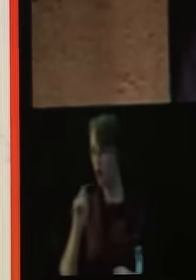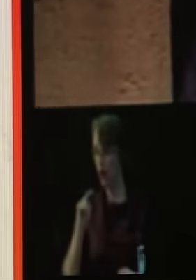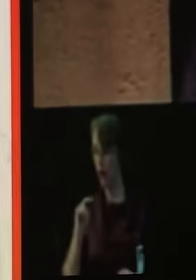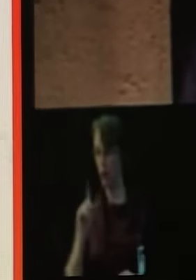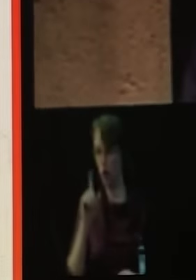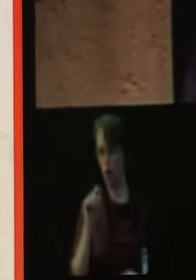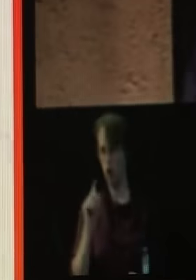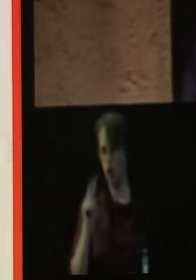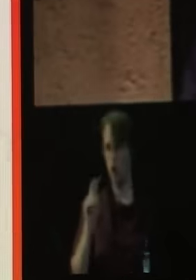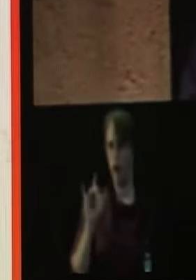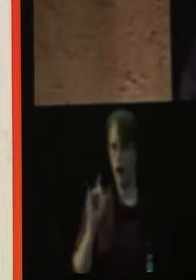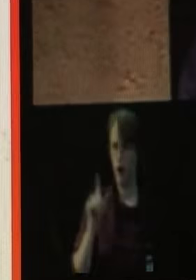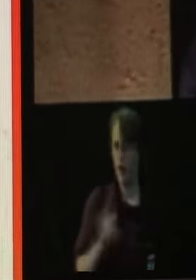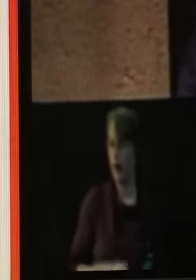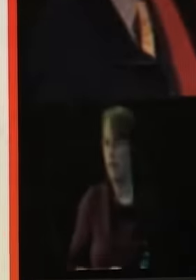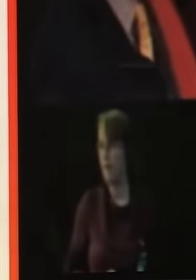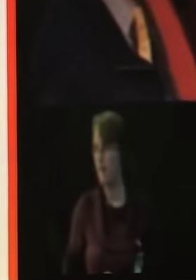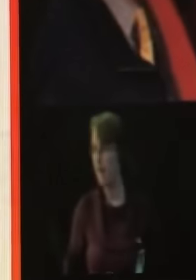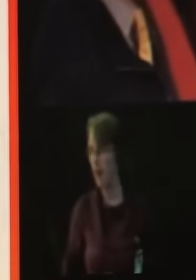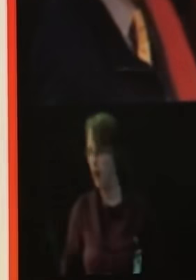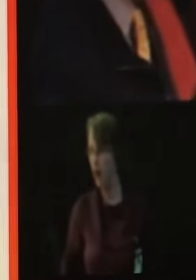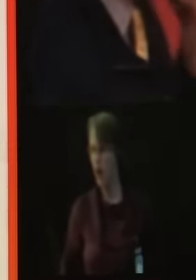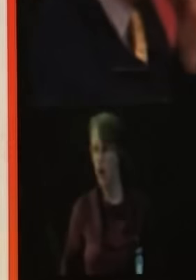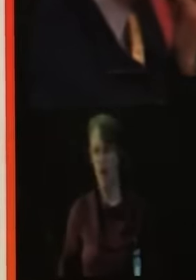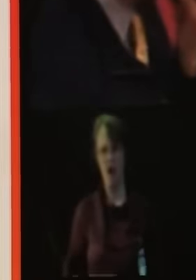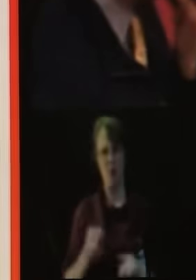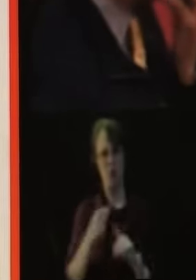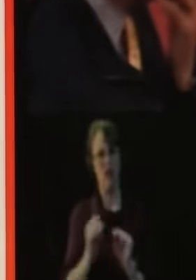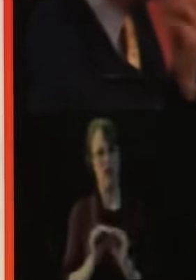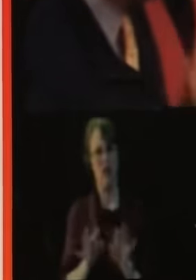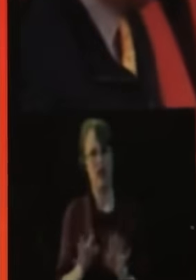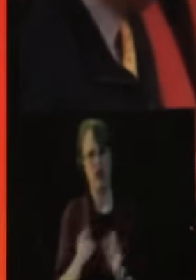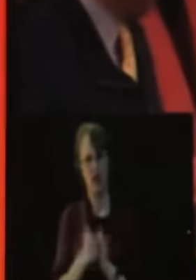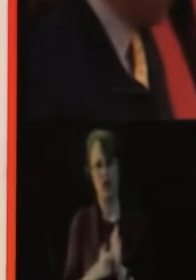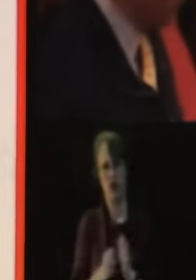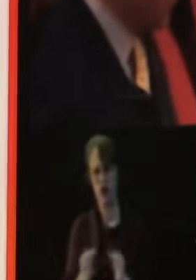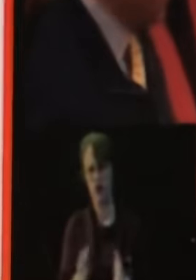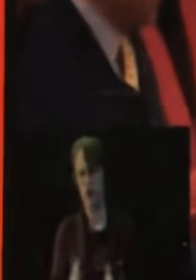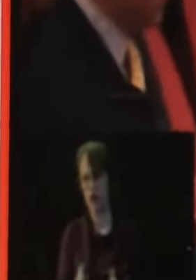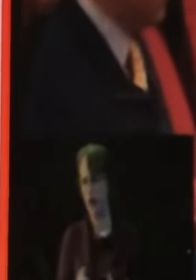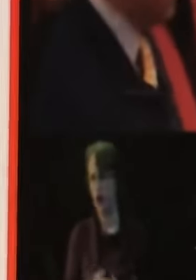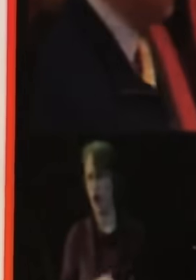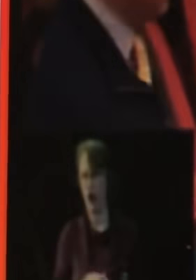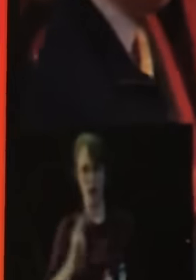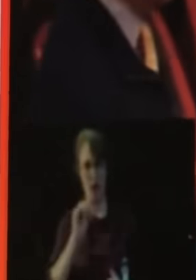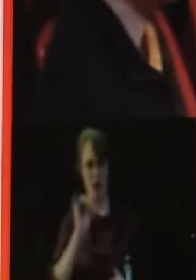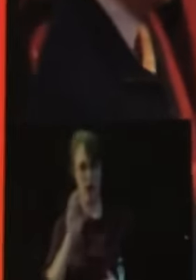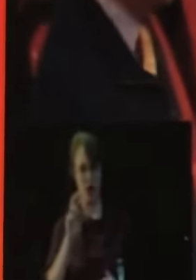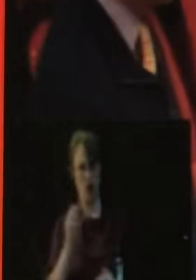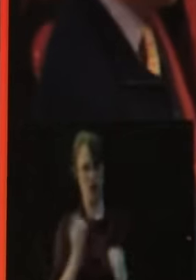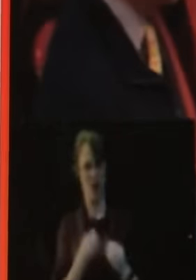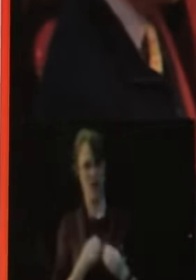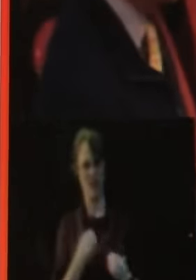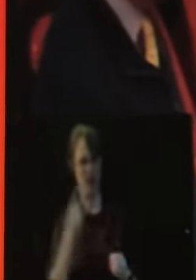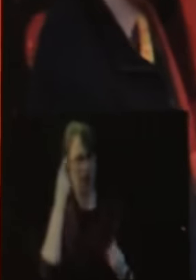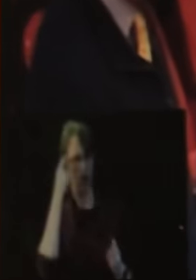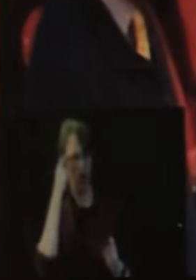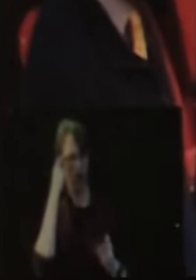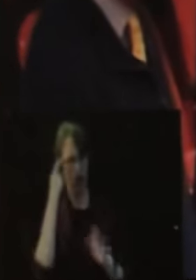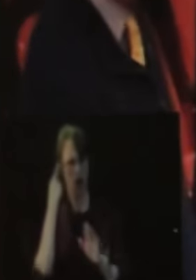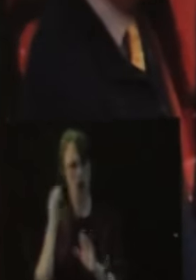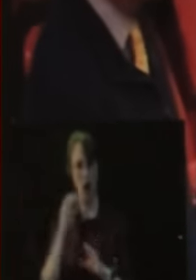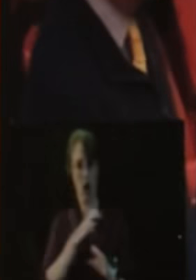Yeah. Point of clarification from the law director. It was the understanding of the mayor's office that we were instructed by a